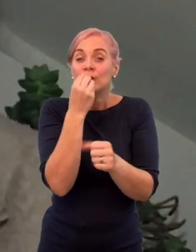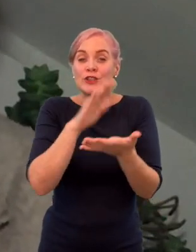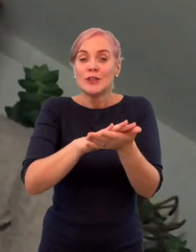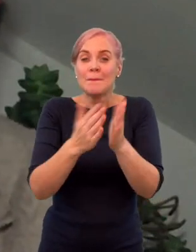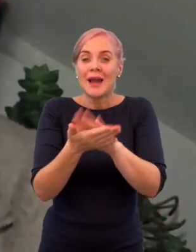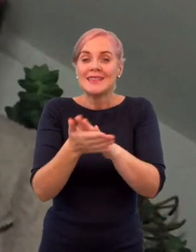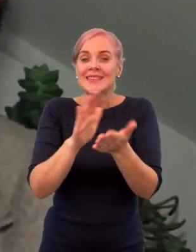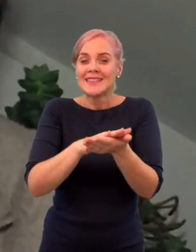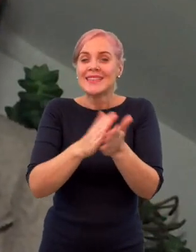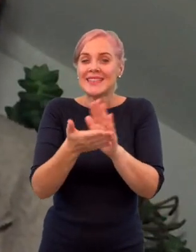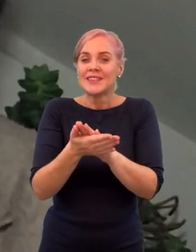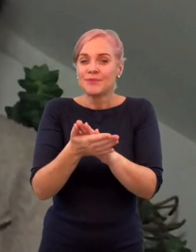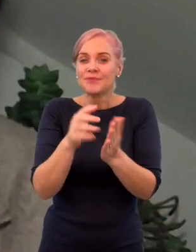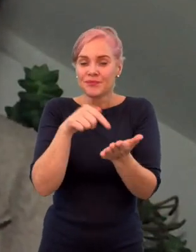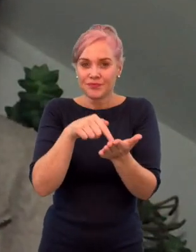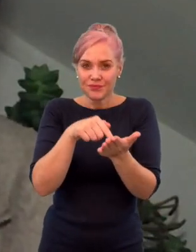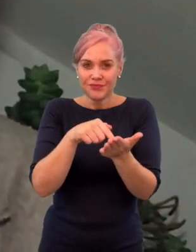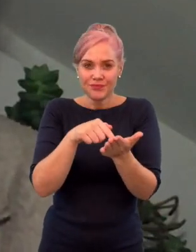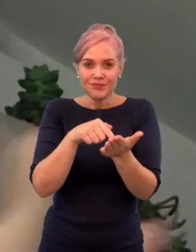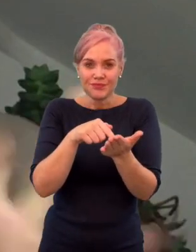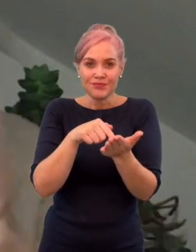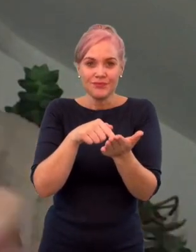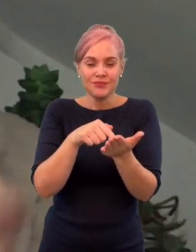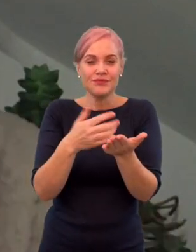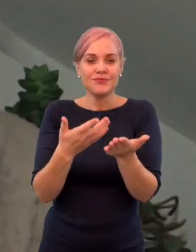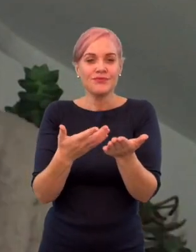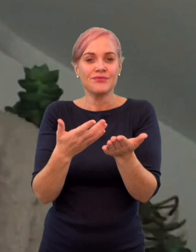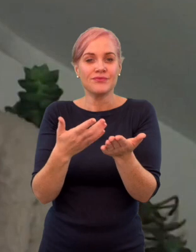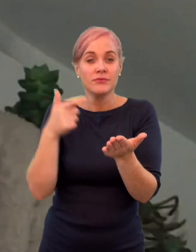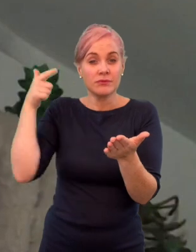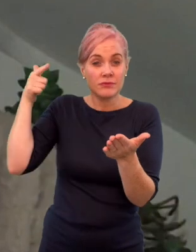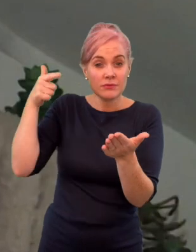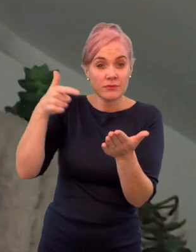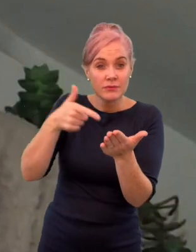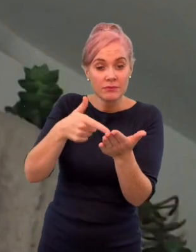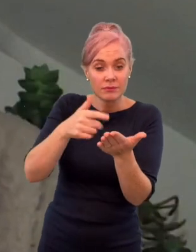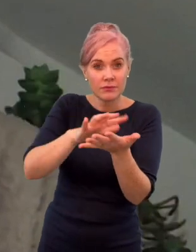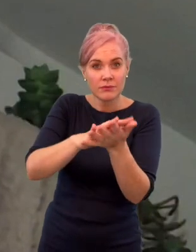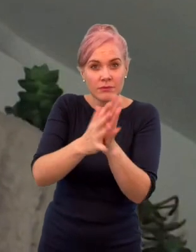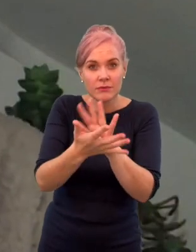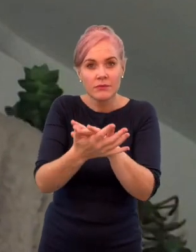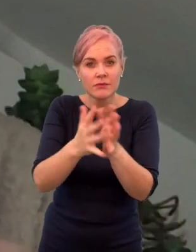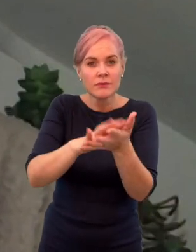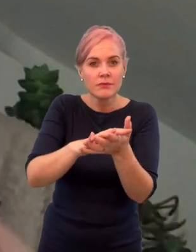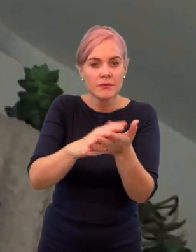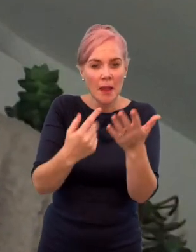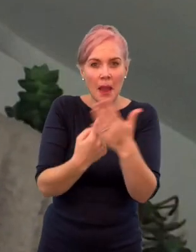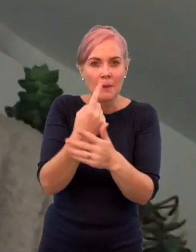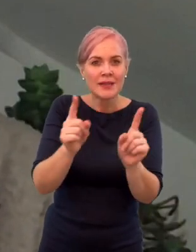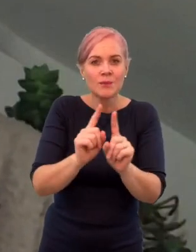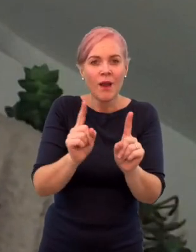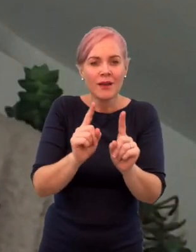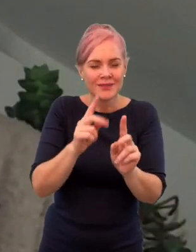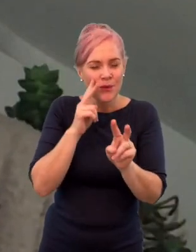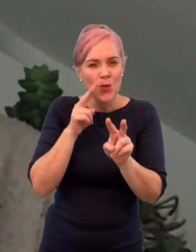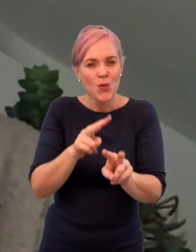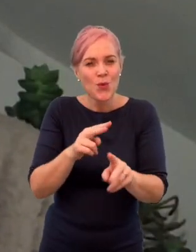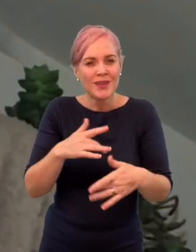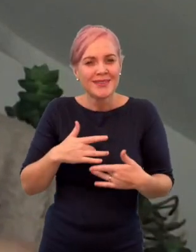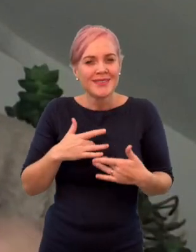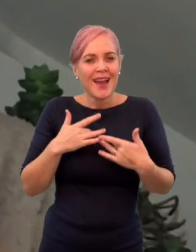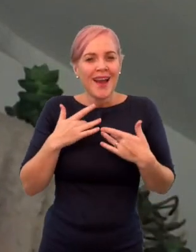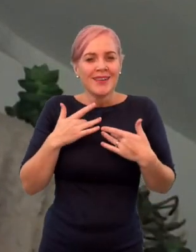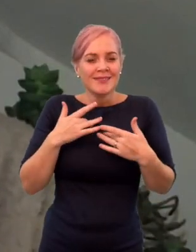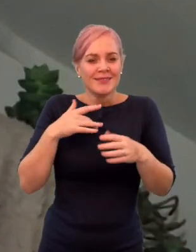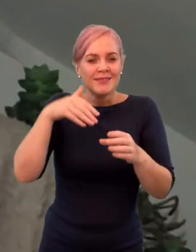So it might, it might be, um, chapati making when we're making food, there's a real closeup of hands and all of what's happening.